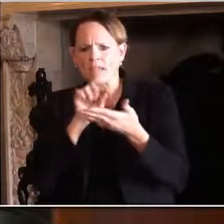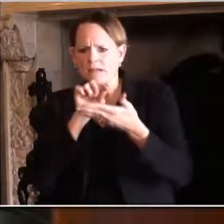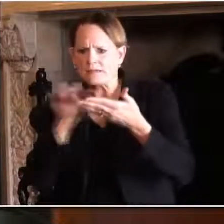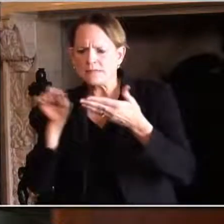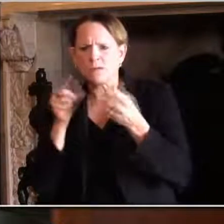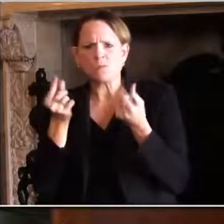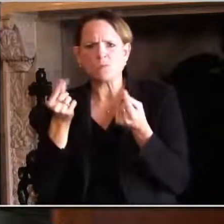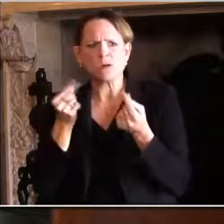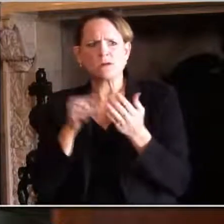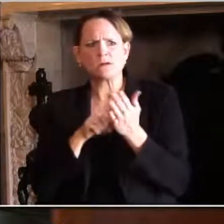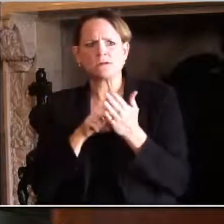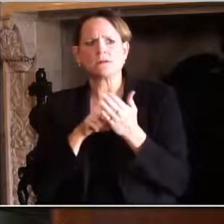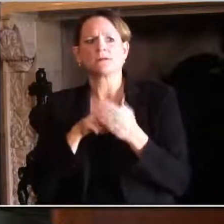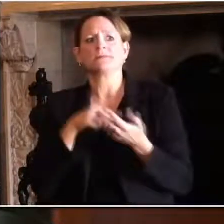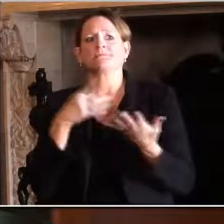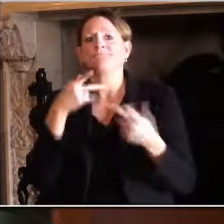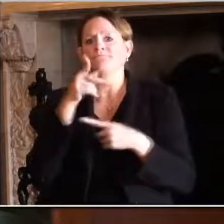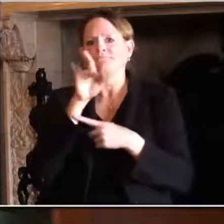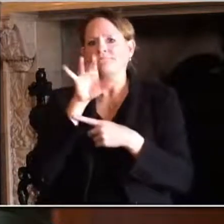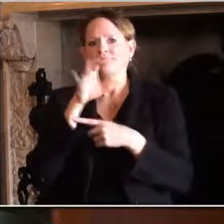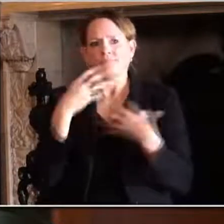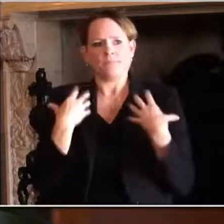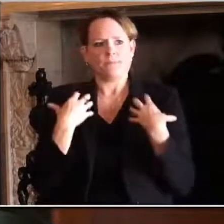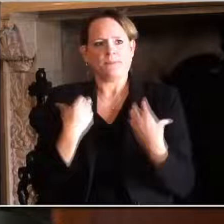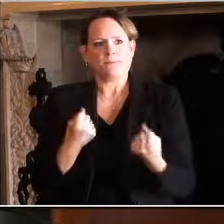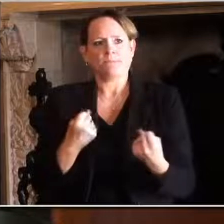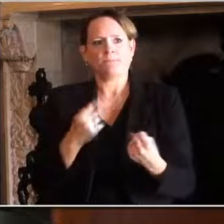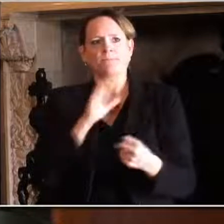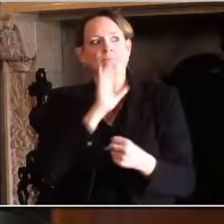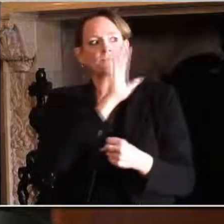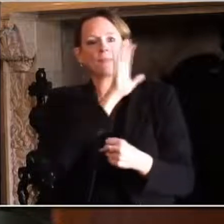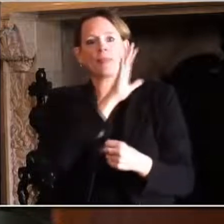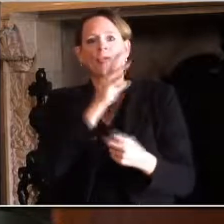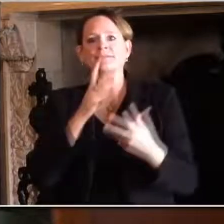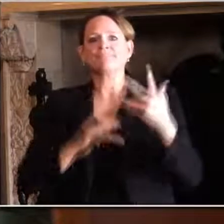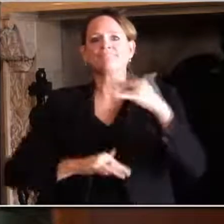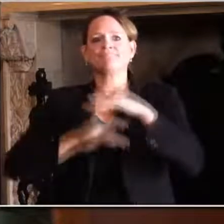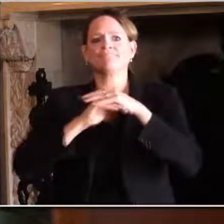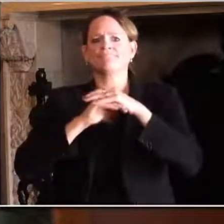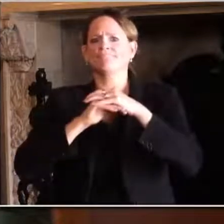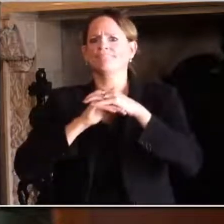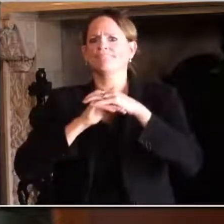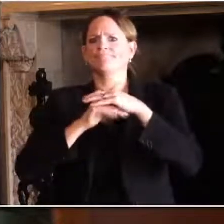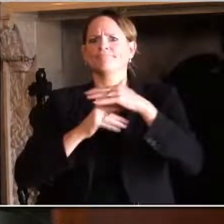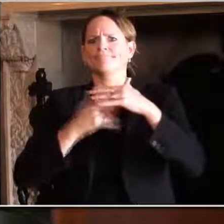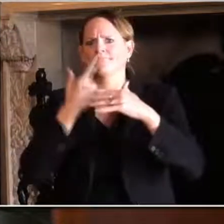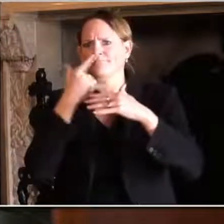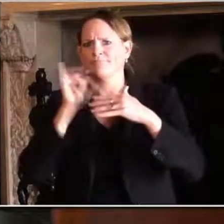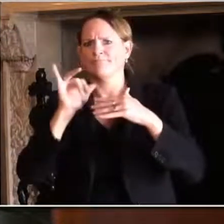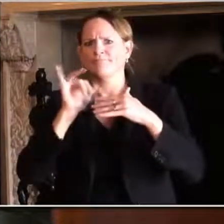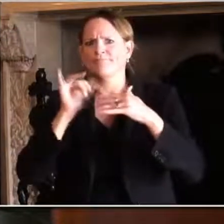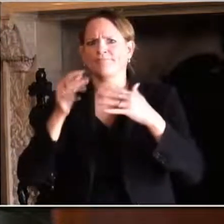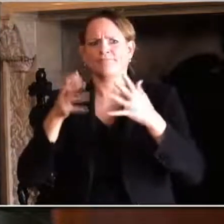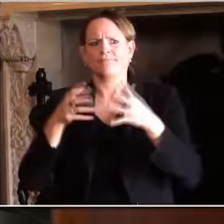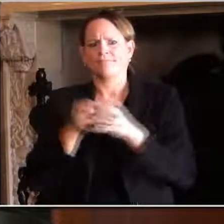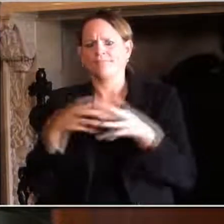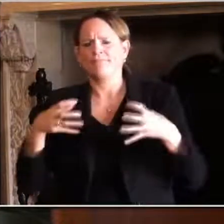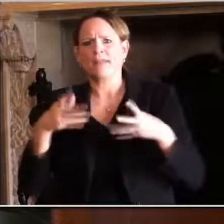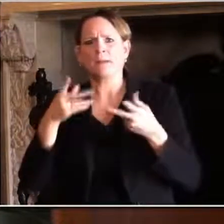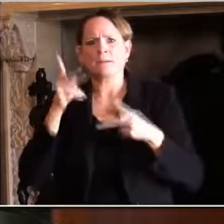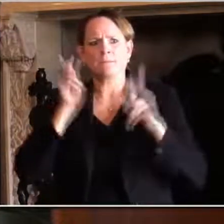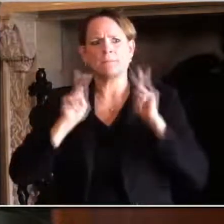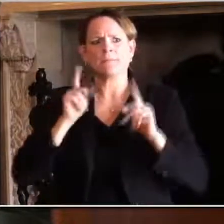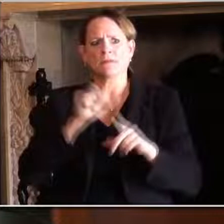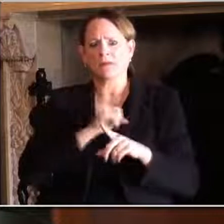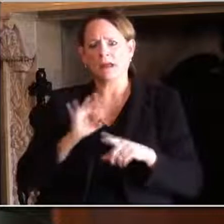our public health capacity. Are we mitigating the spread of the disease in a way and to a point